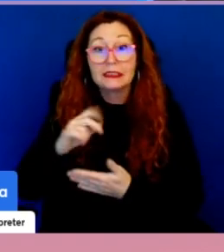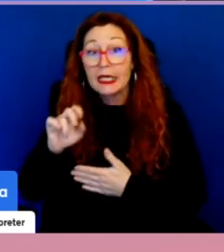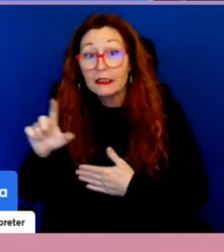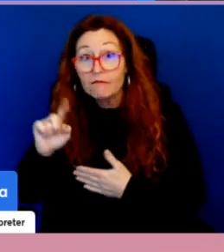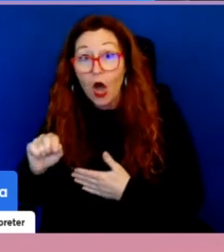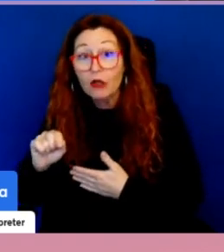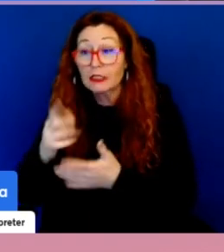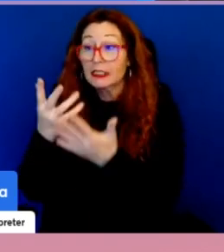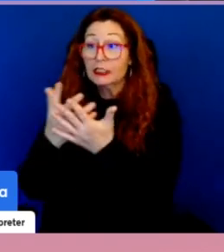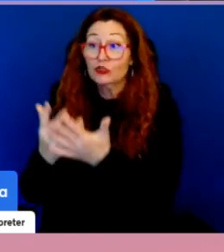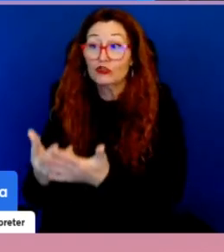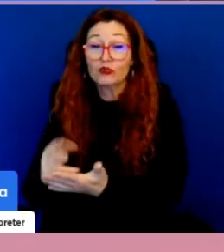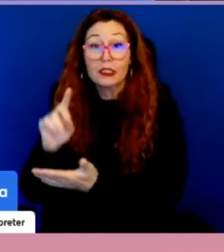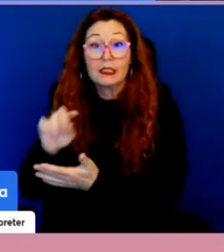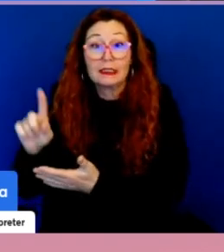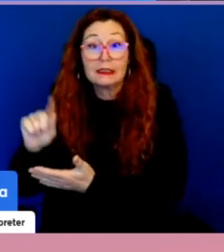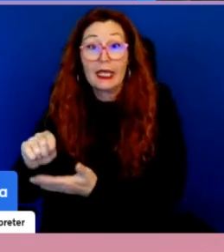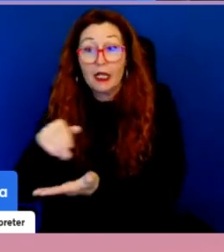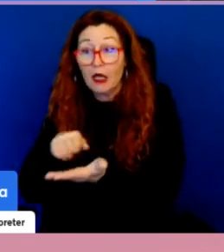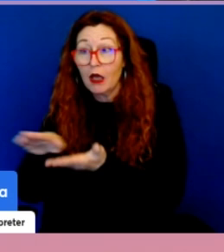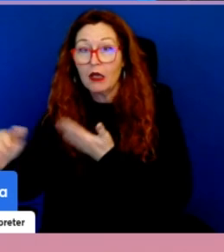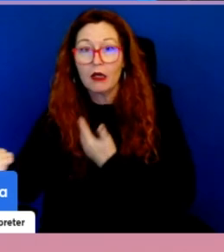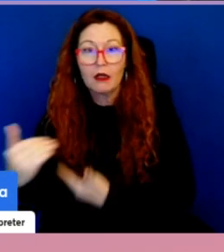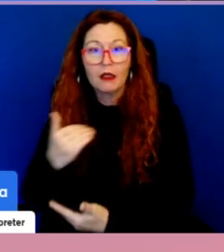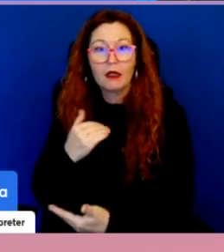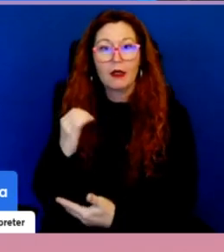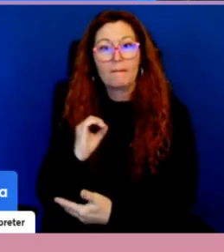back securely to the headquarters.